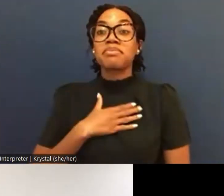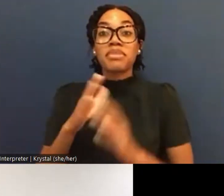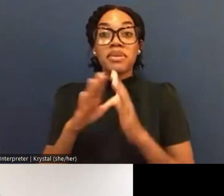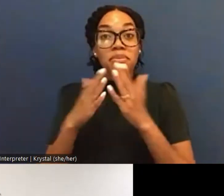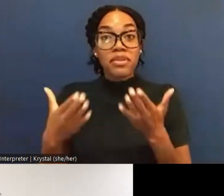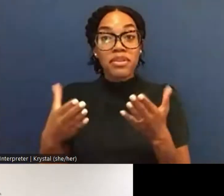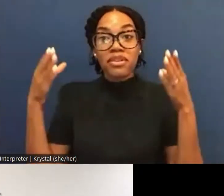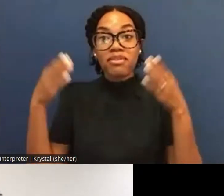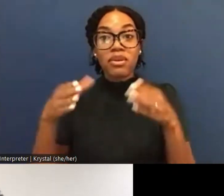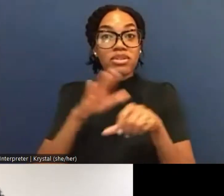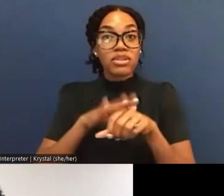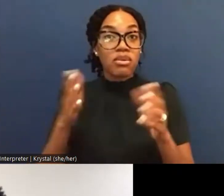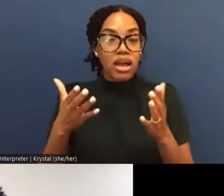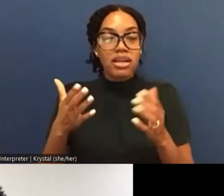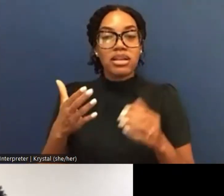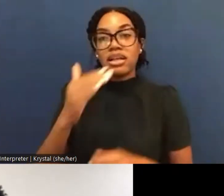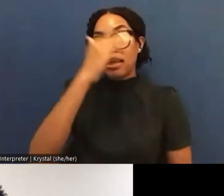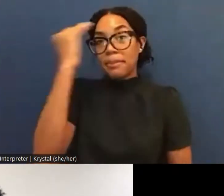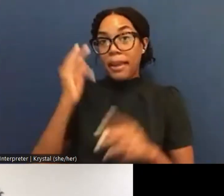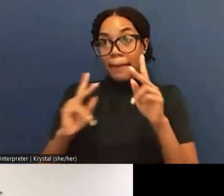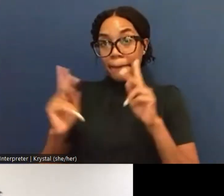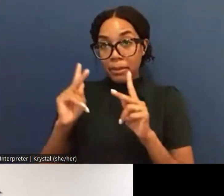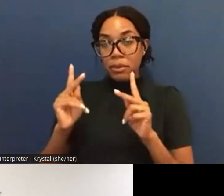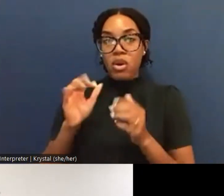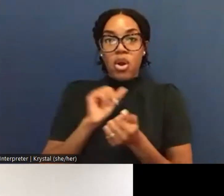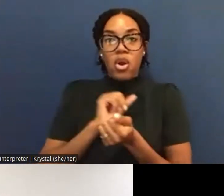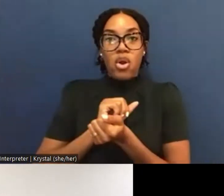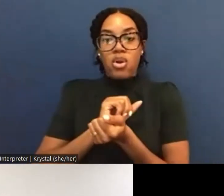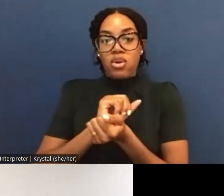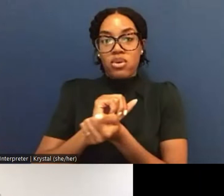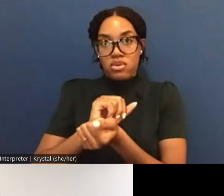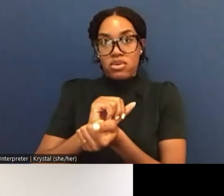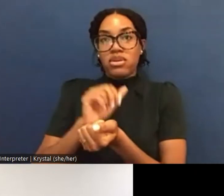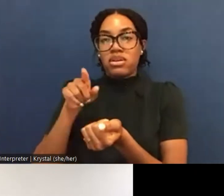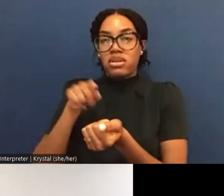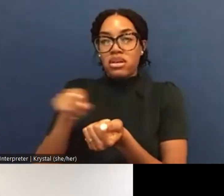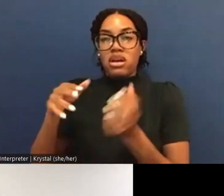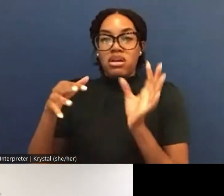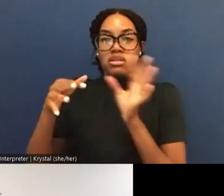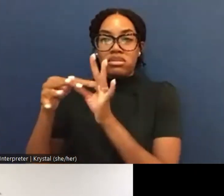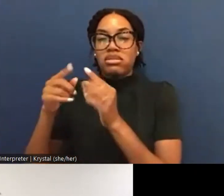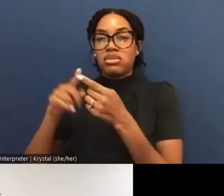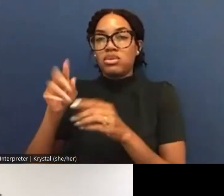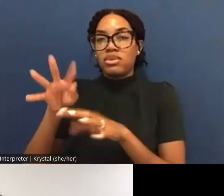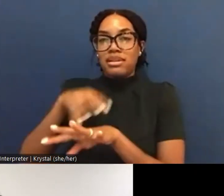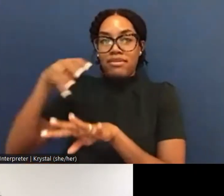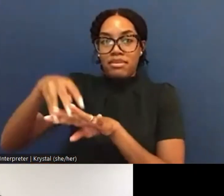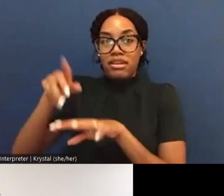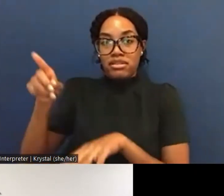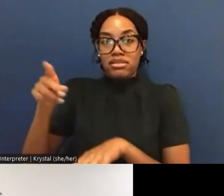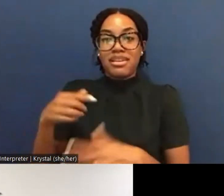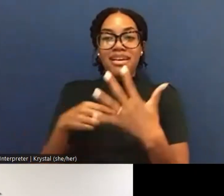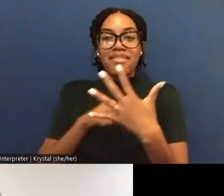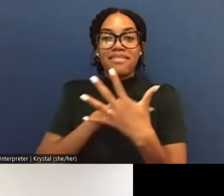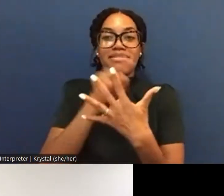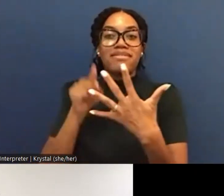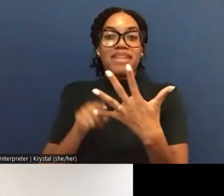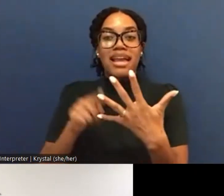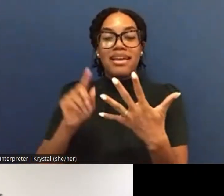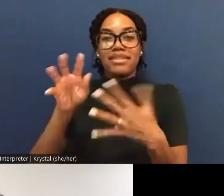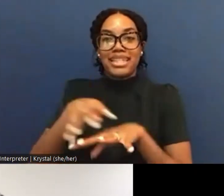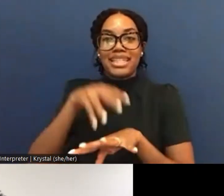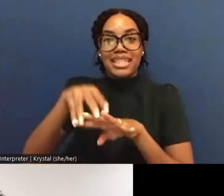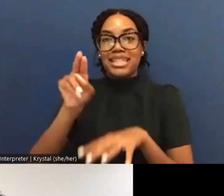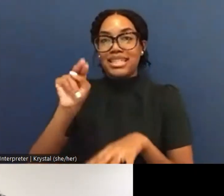people who were owned as slaves by Native Americans. And so those Native Americans are from five Indian nations: the Chickasaw and Choctaw nations, where my